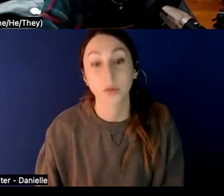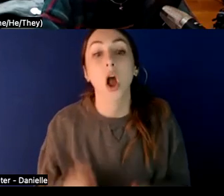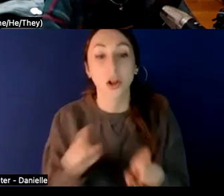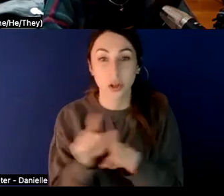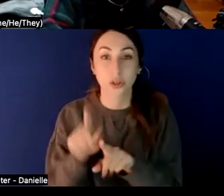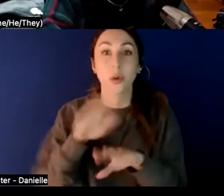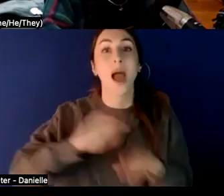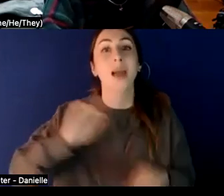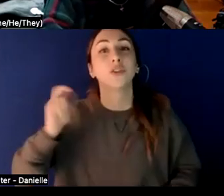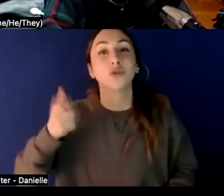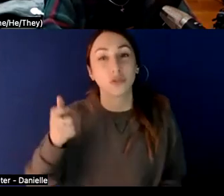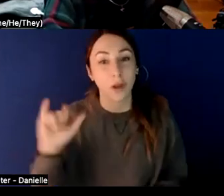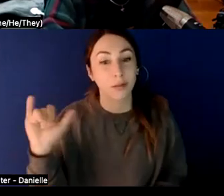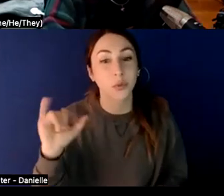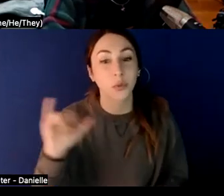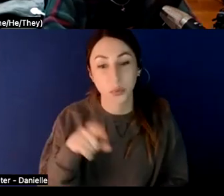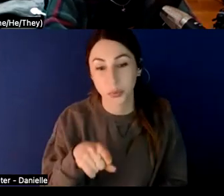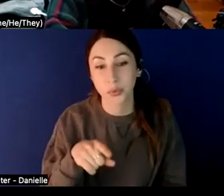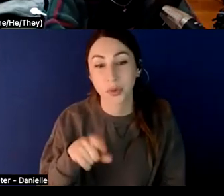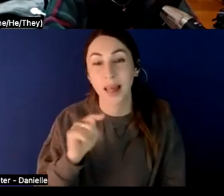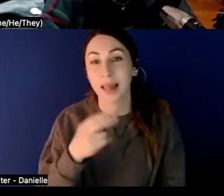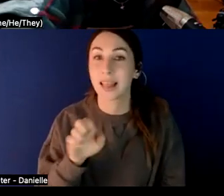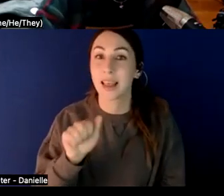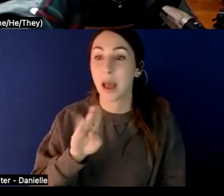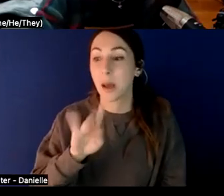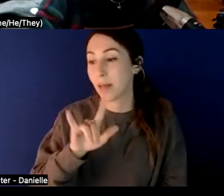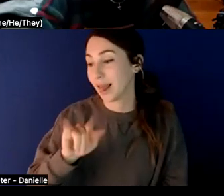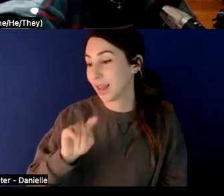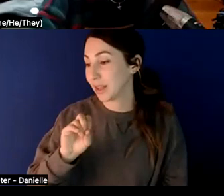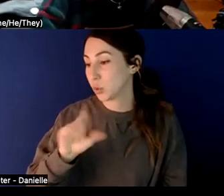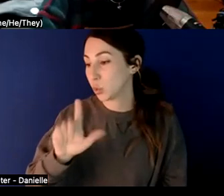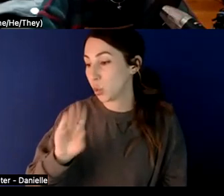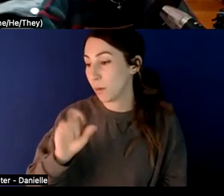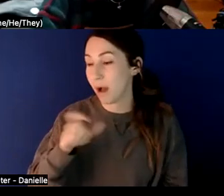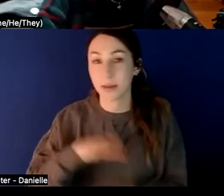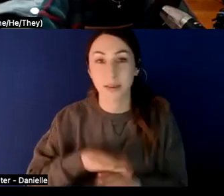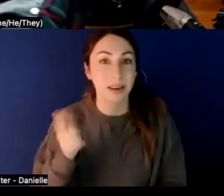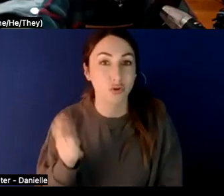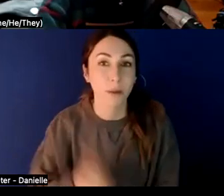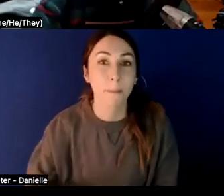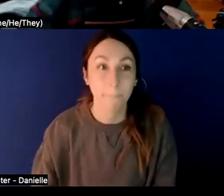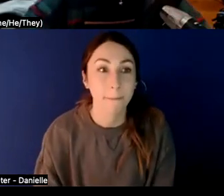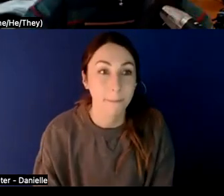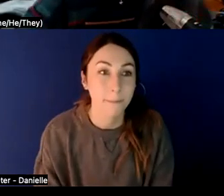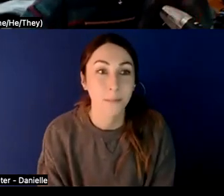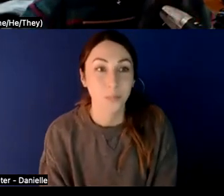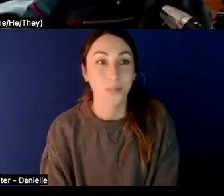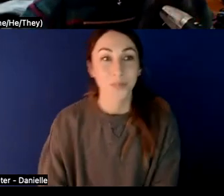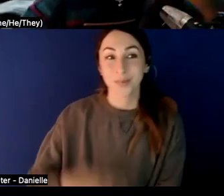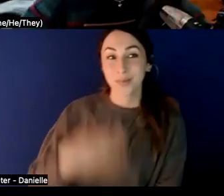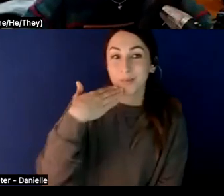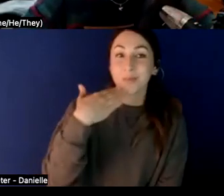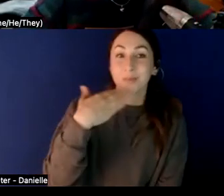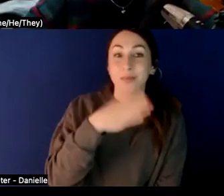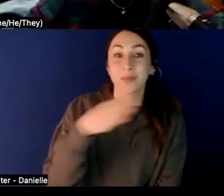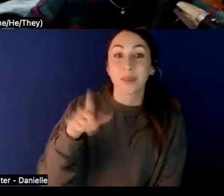Instagram for Ability Toolbox. I believe it's the Ability Toolbox. So that's another way you can reach me there. Awesome. Thank you.